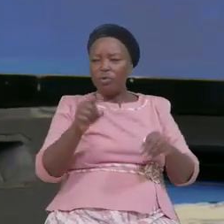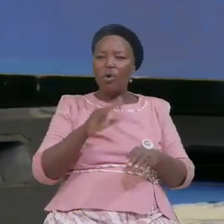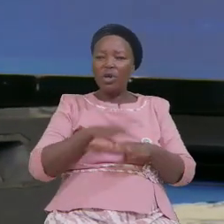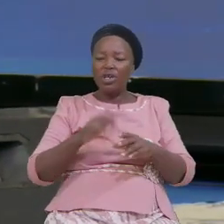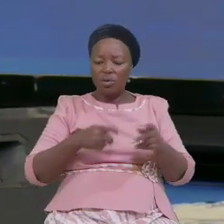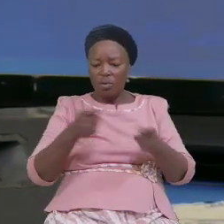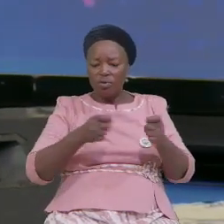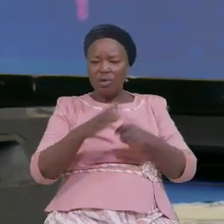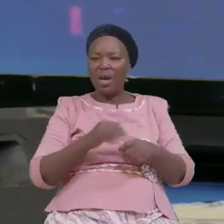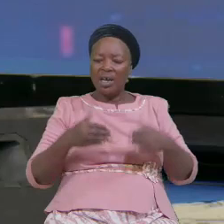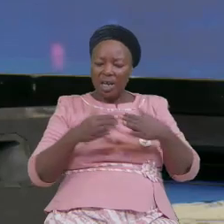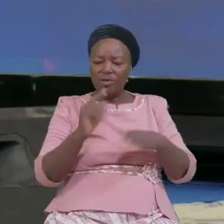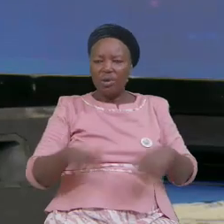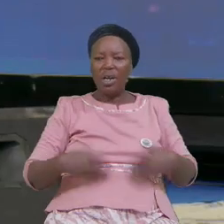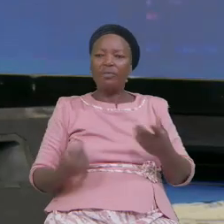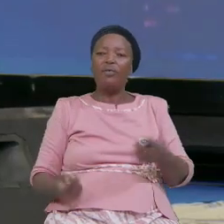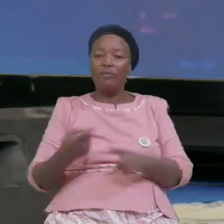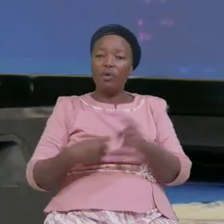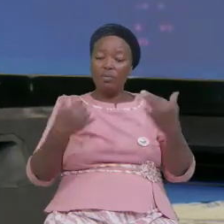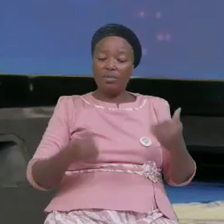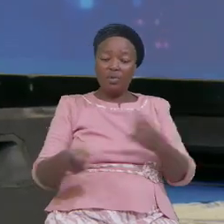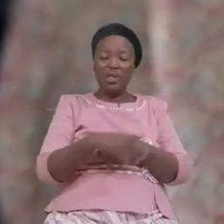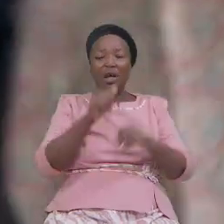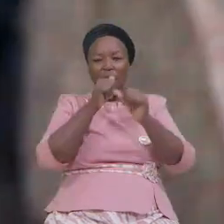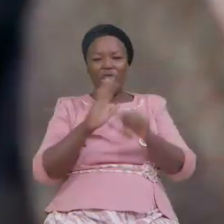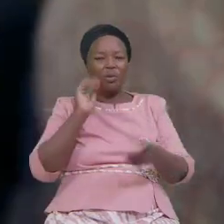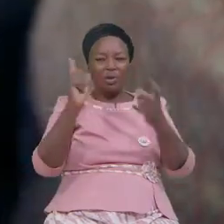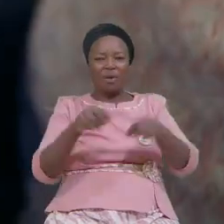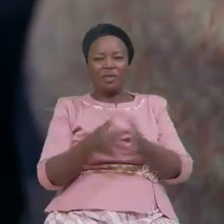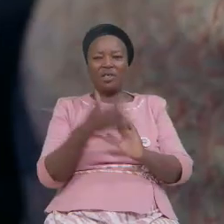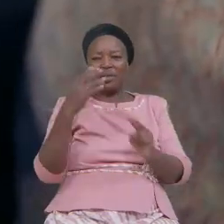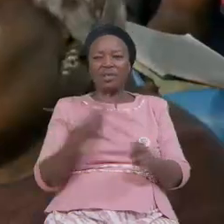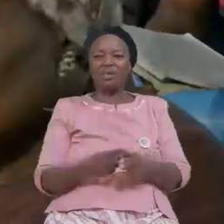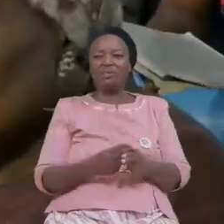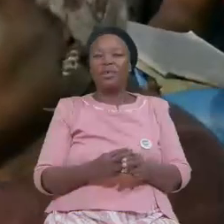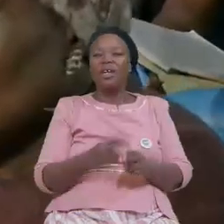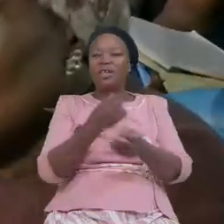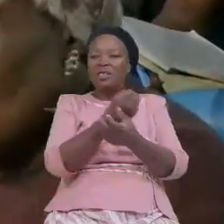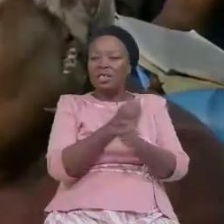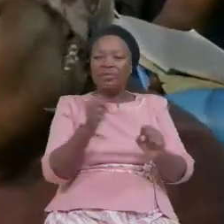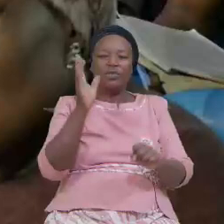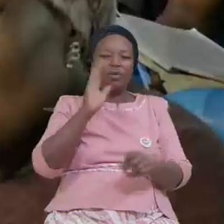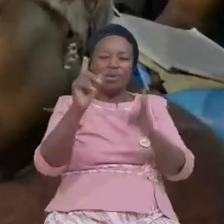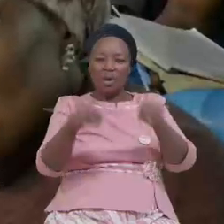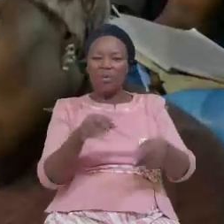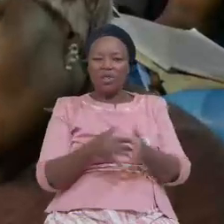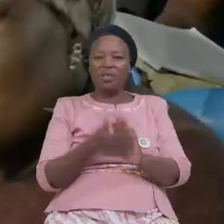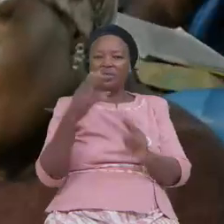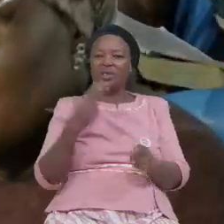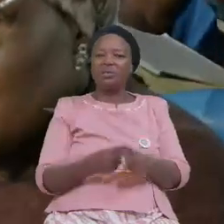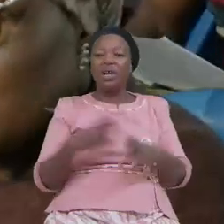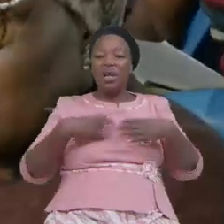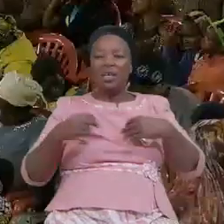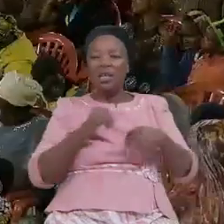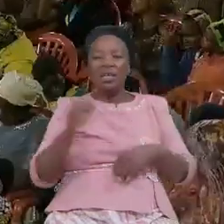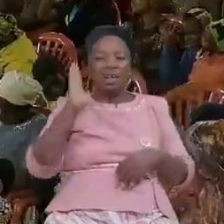your life from today, blessings will come. Salvation will come. Healing